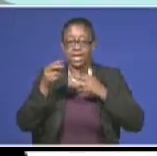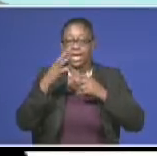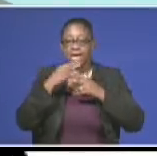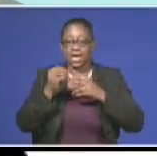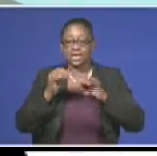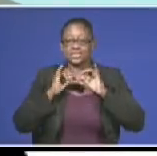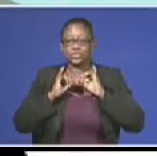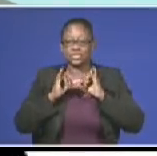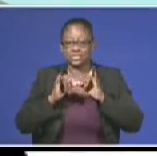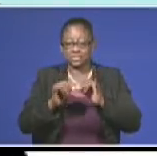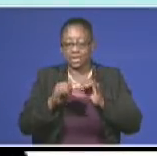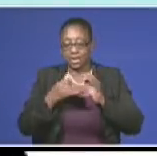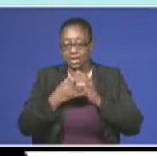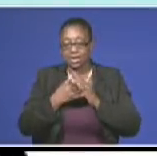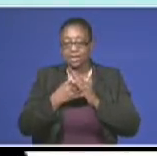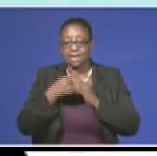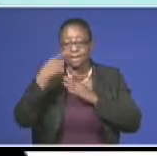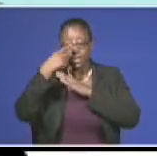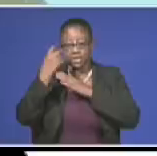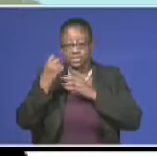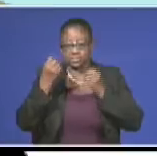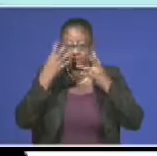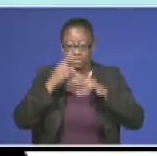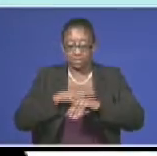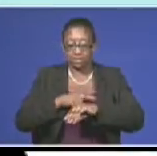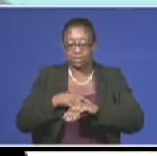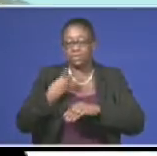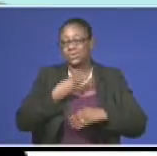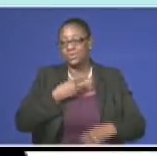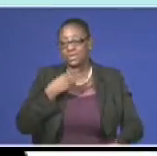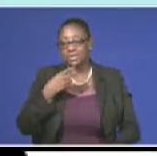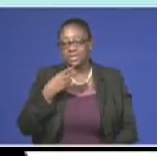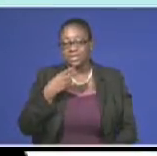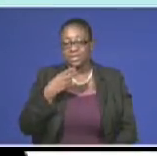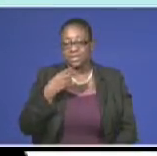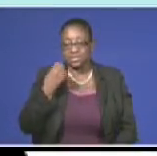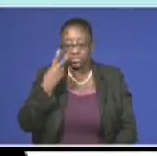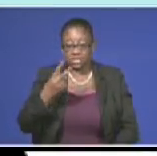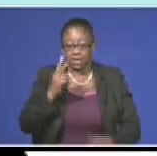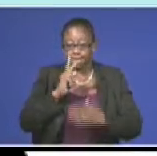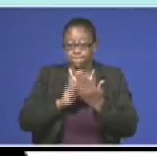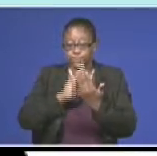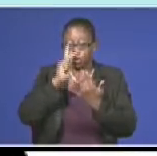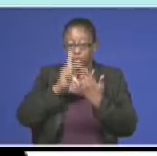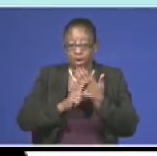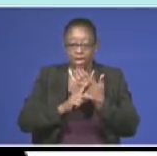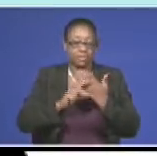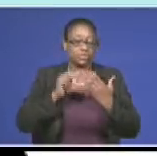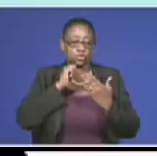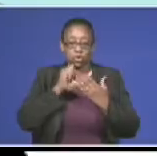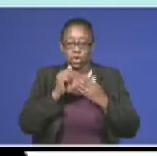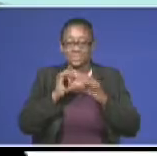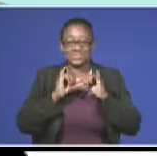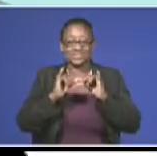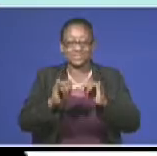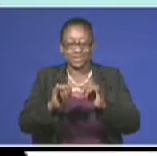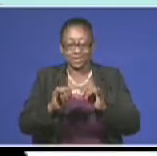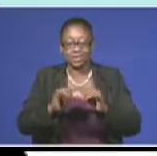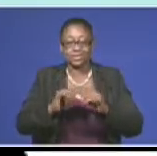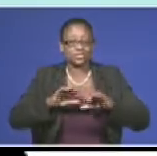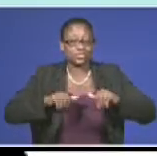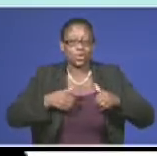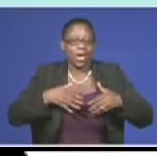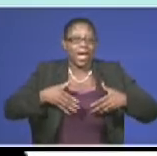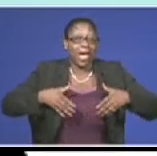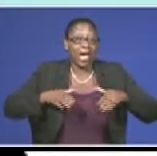sustaining, because quite often we have seen a lot of these programs do not sustain. So how can we sustain this program? So this toolkit